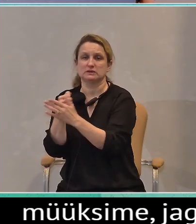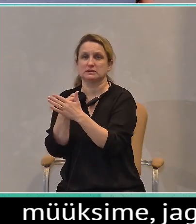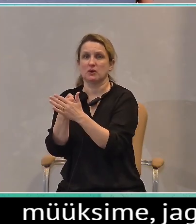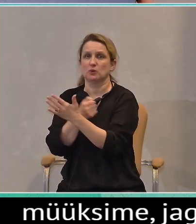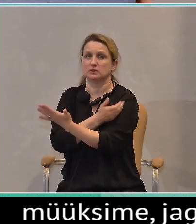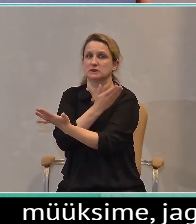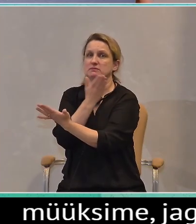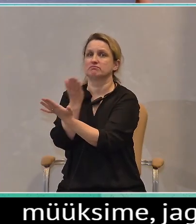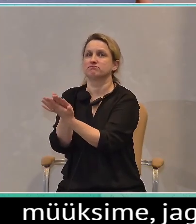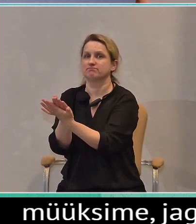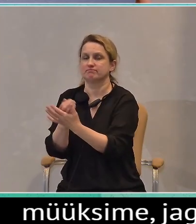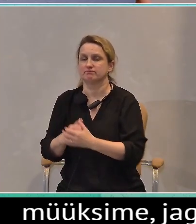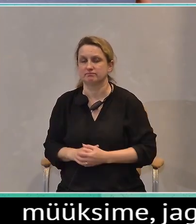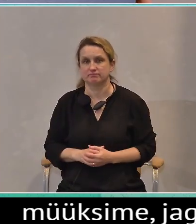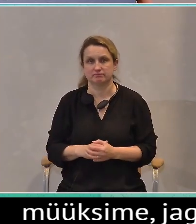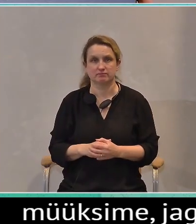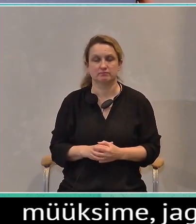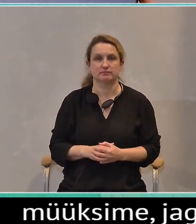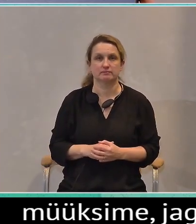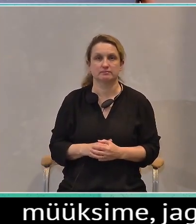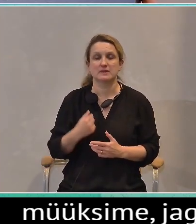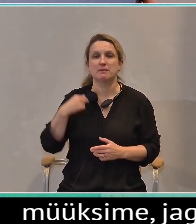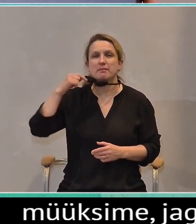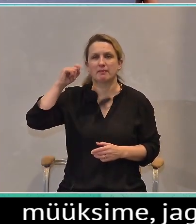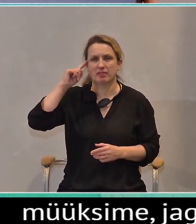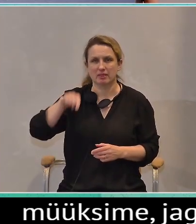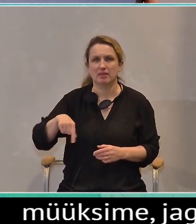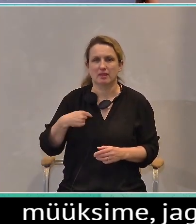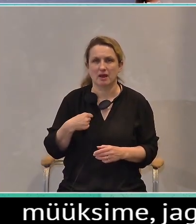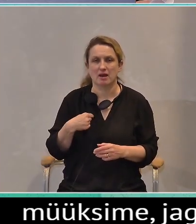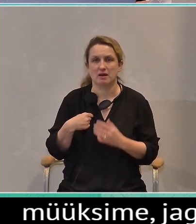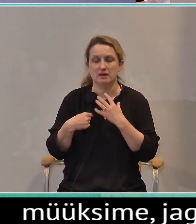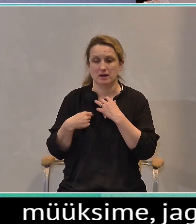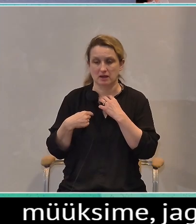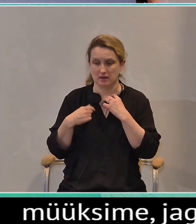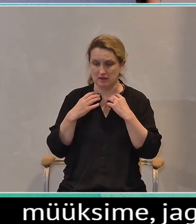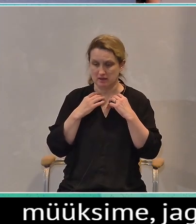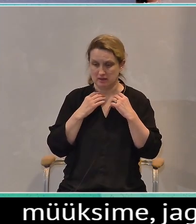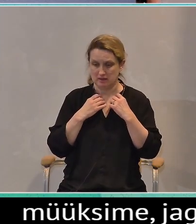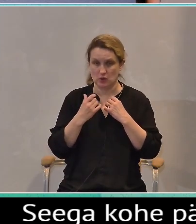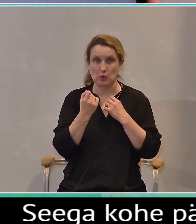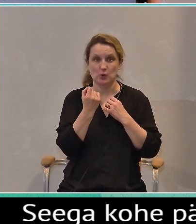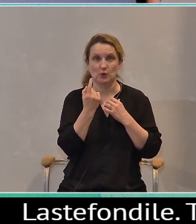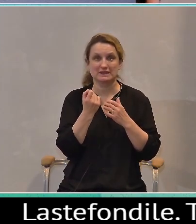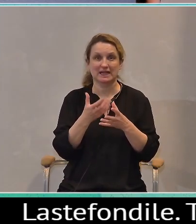letting them know that we are interested in the drug if at all possible, and we submitted an application.